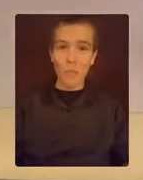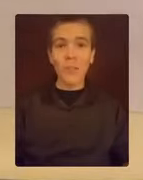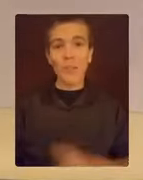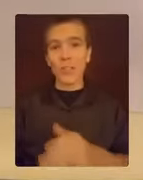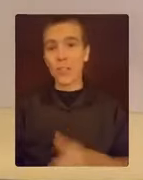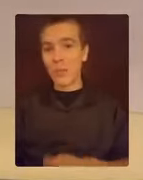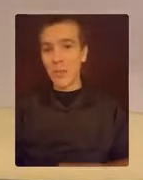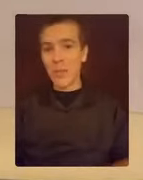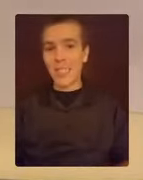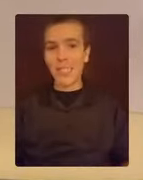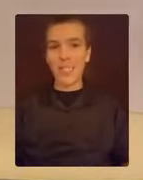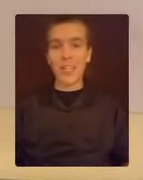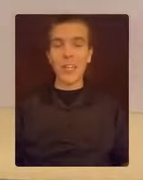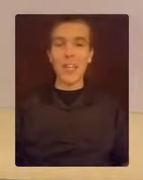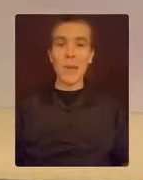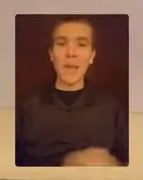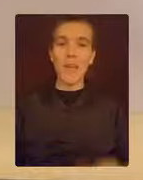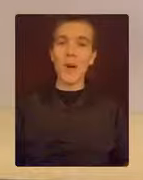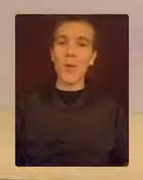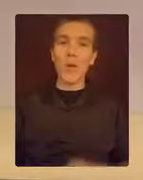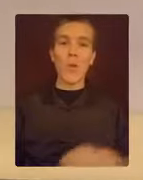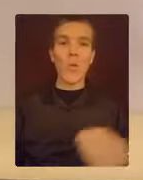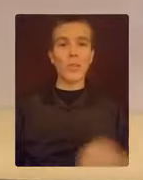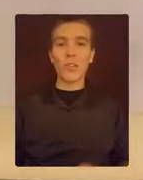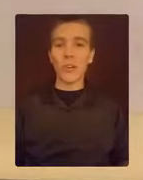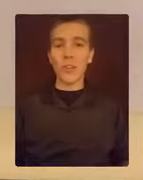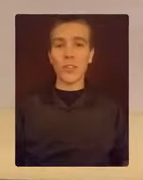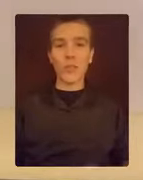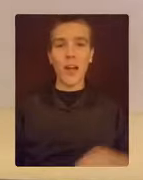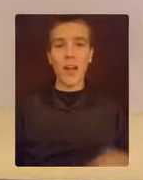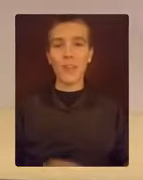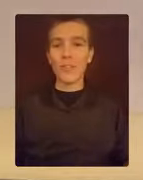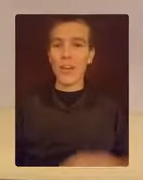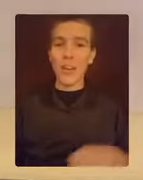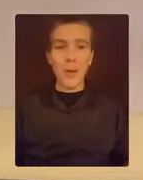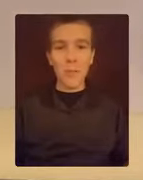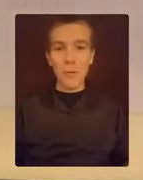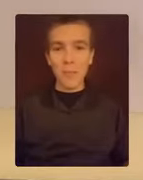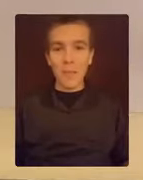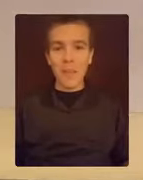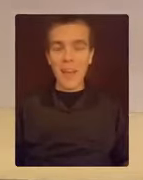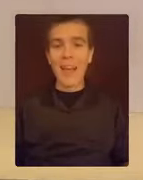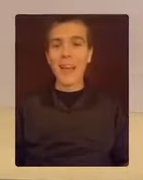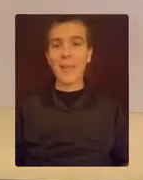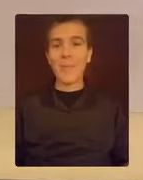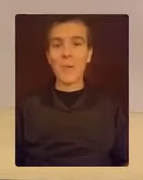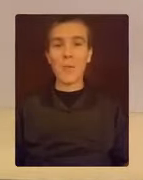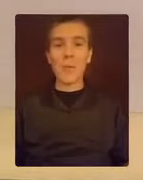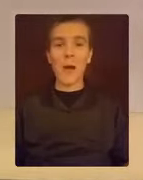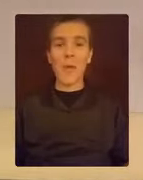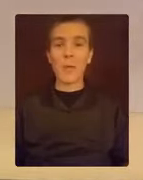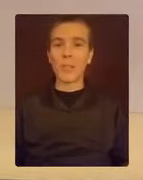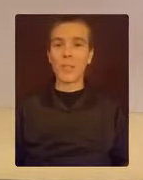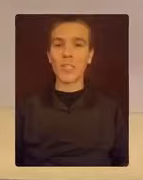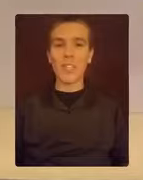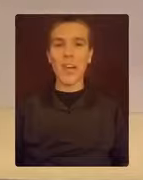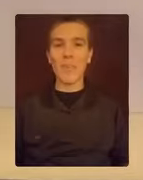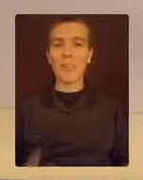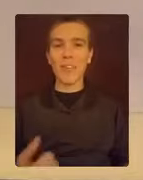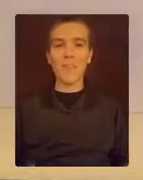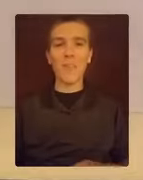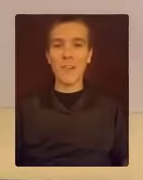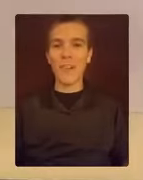show, just shoot me a message. Let me know what's your hustle, how you stay humble. And we'll chit